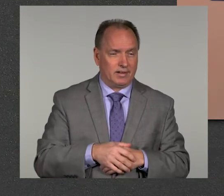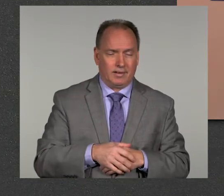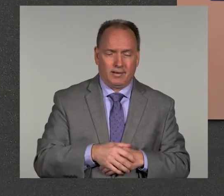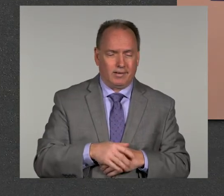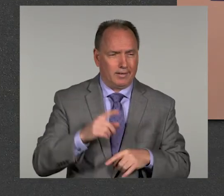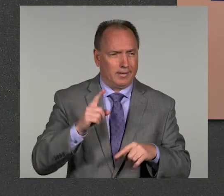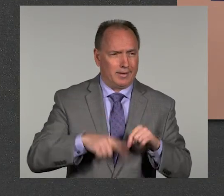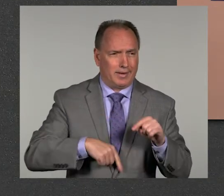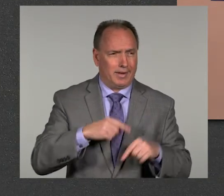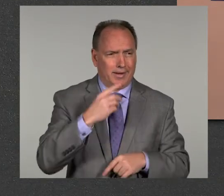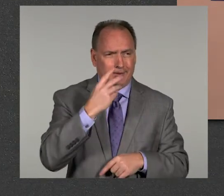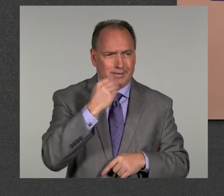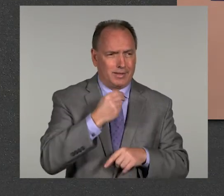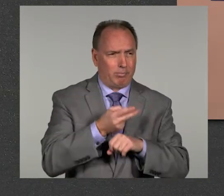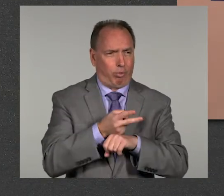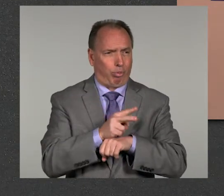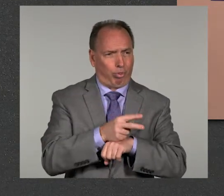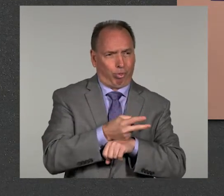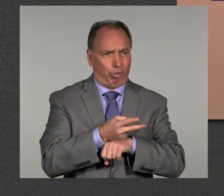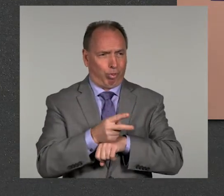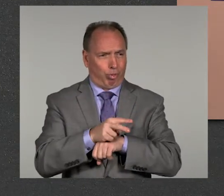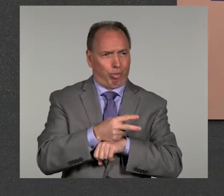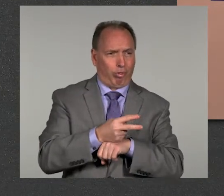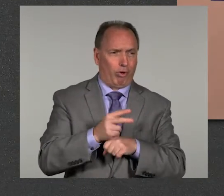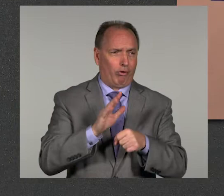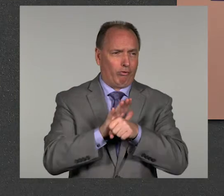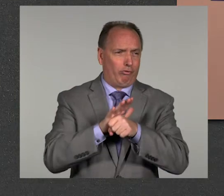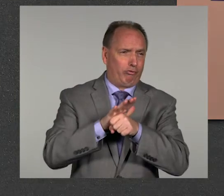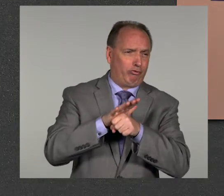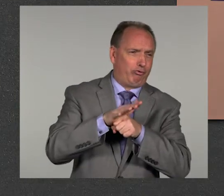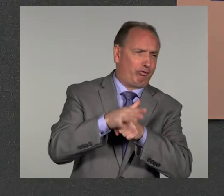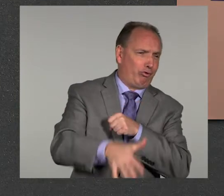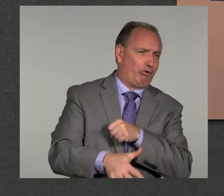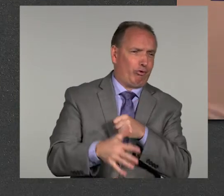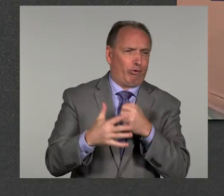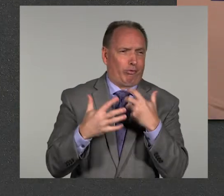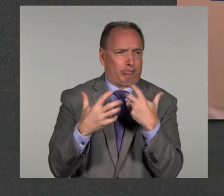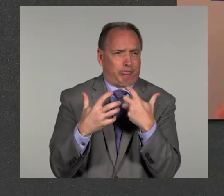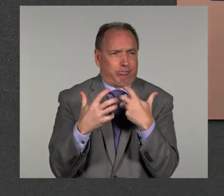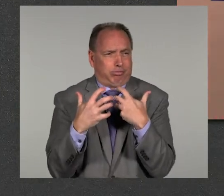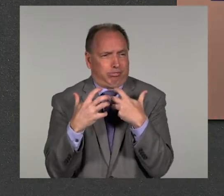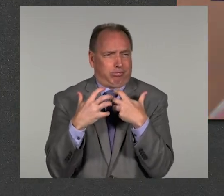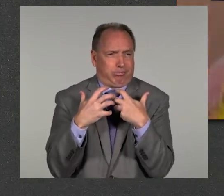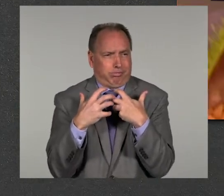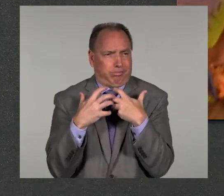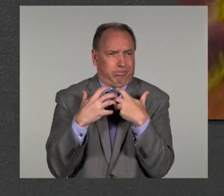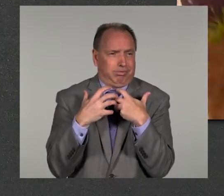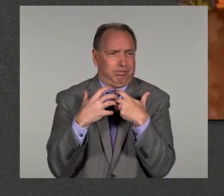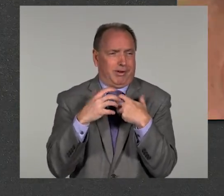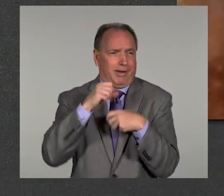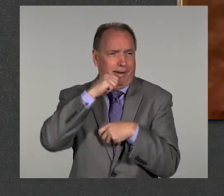He couldn't sleep. His cozy hole was too crowded to live in.